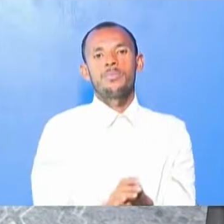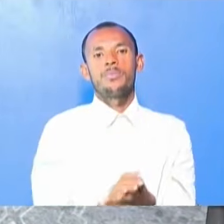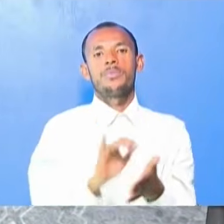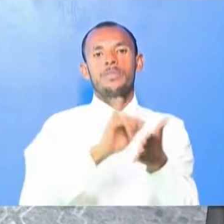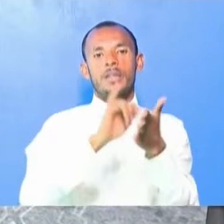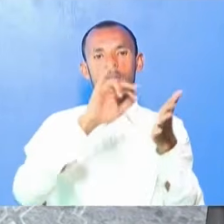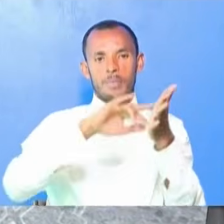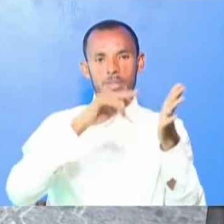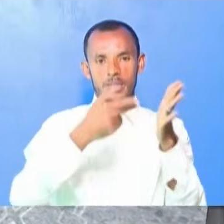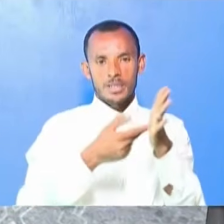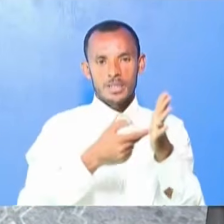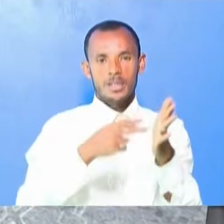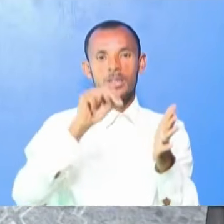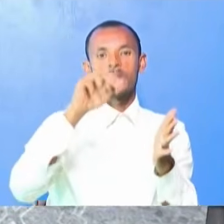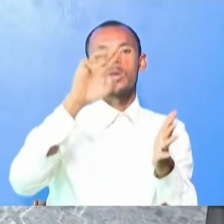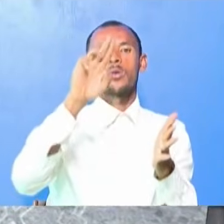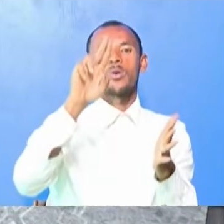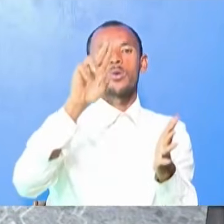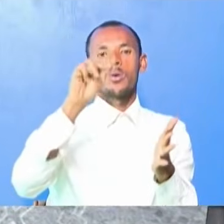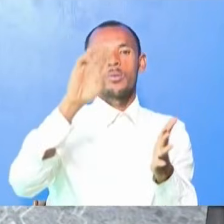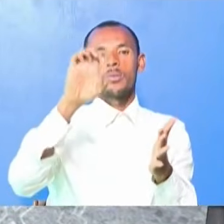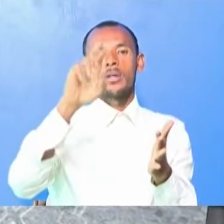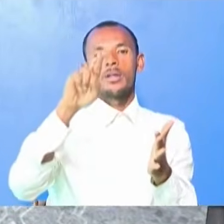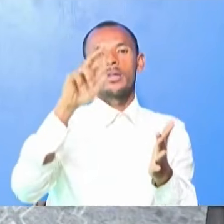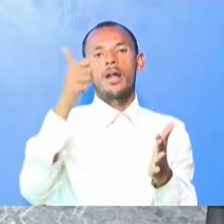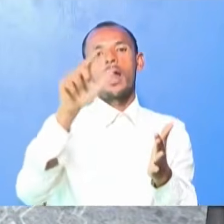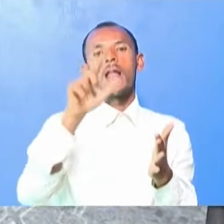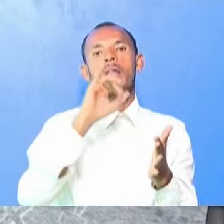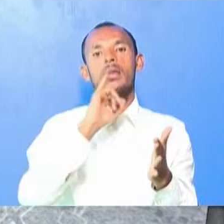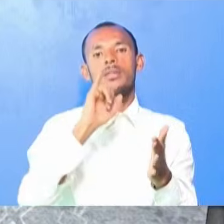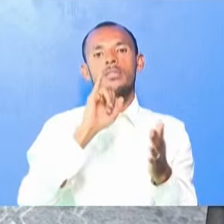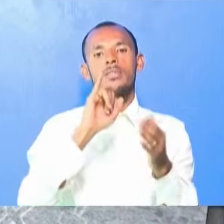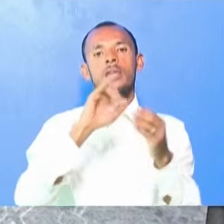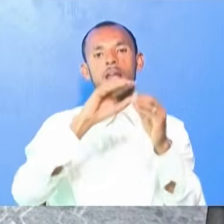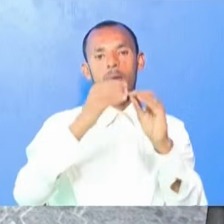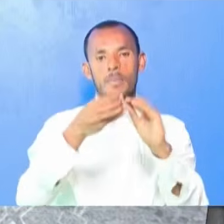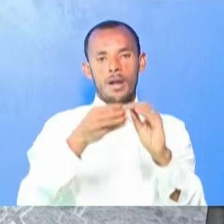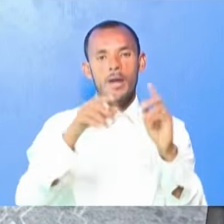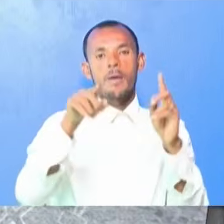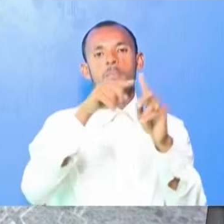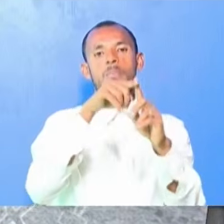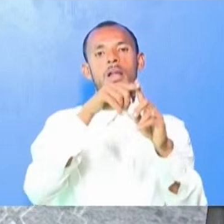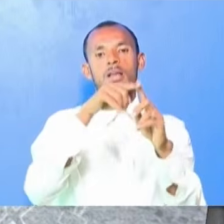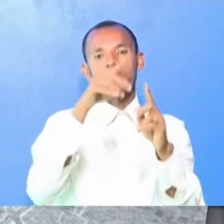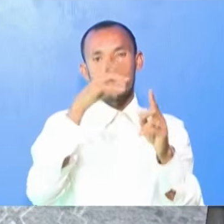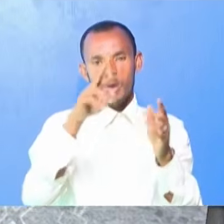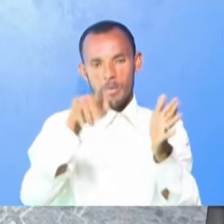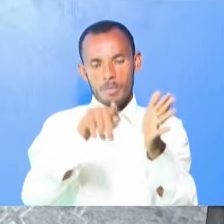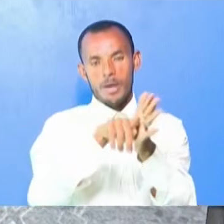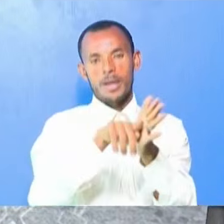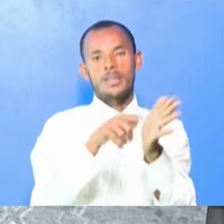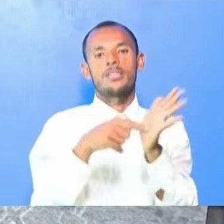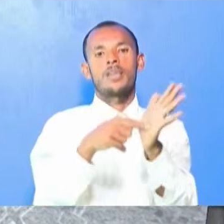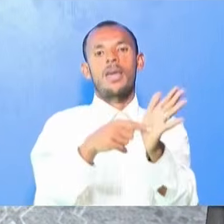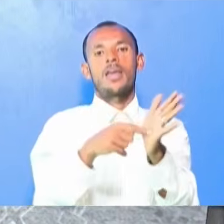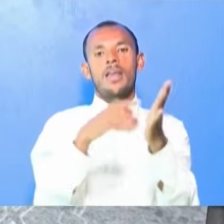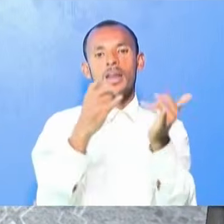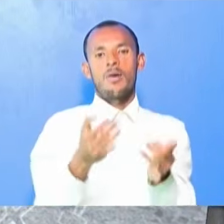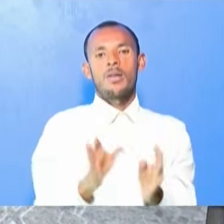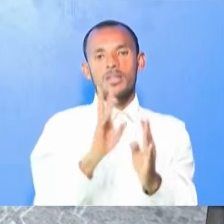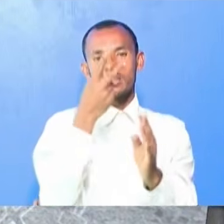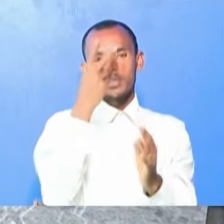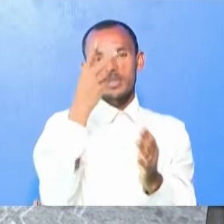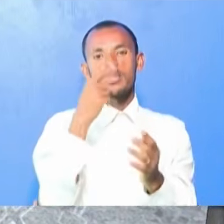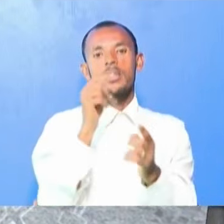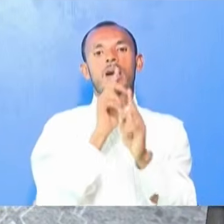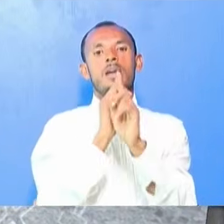means the numeral is the number, and with plus or minus sign. Now let's see the answer